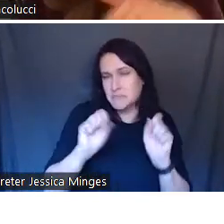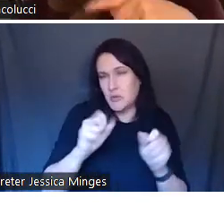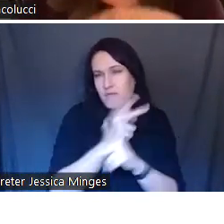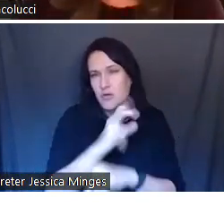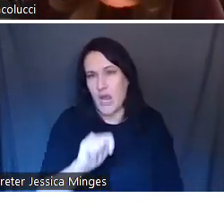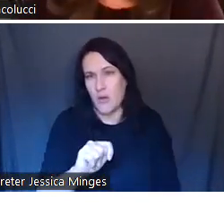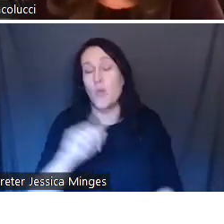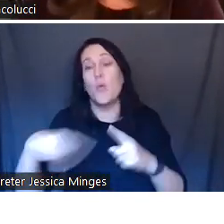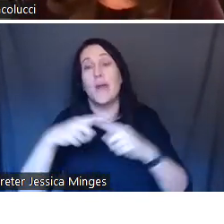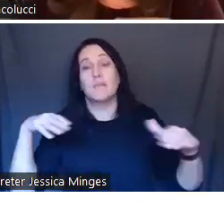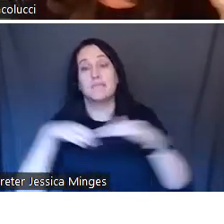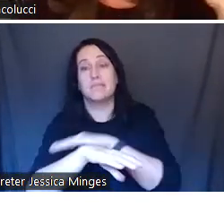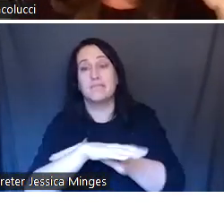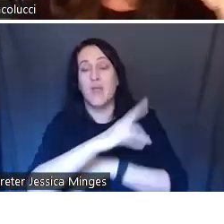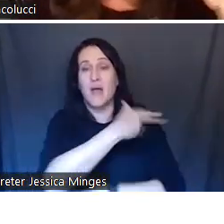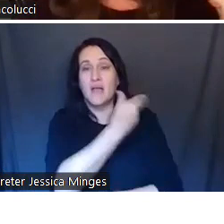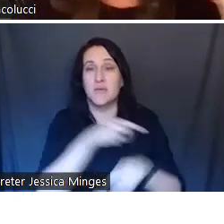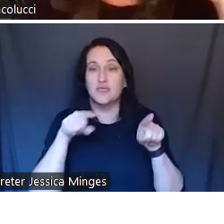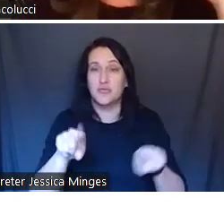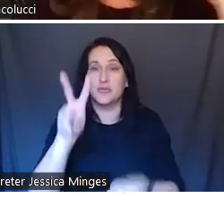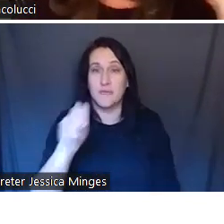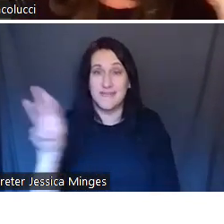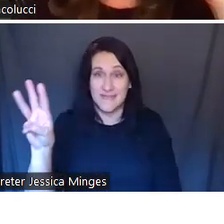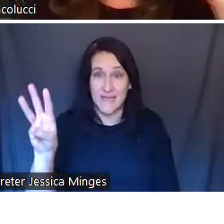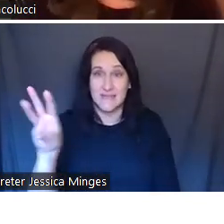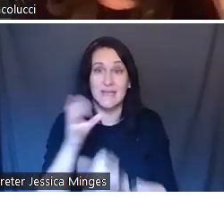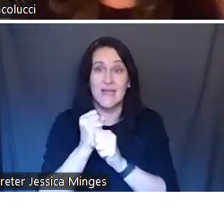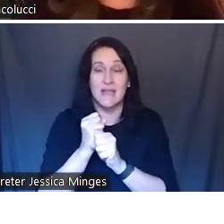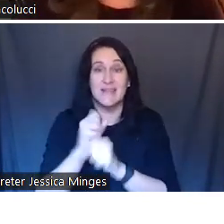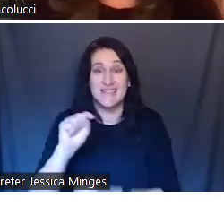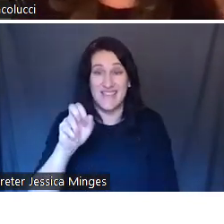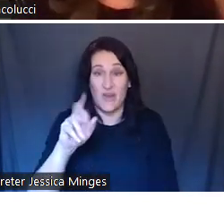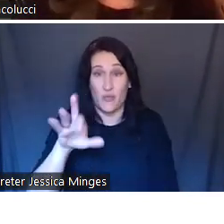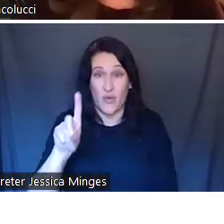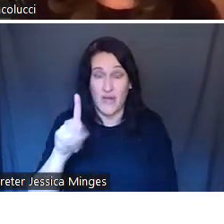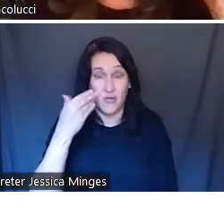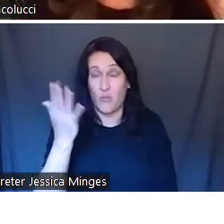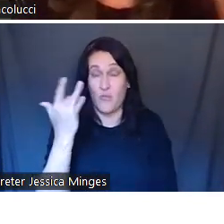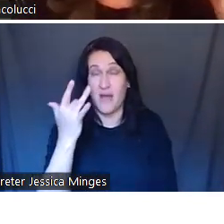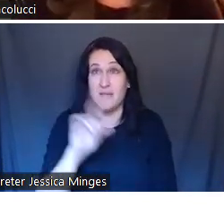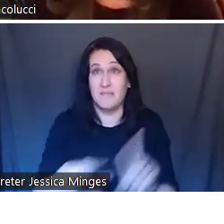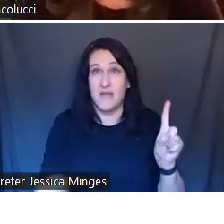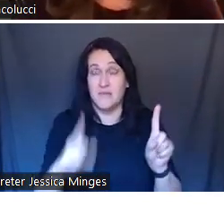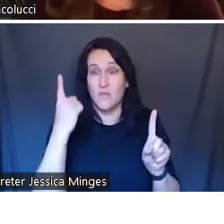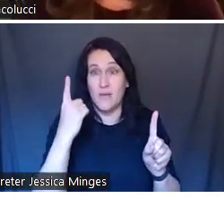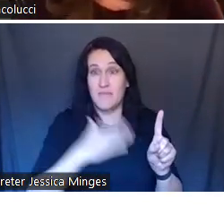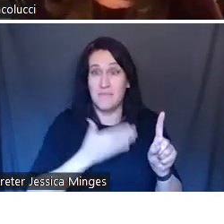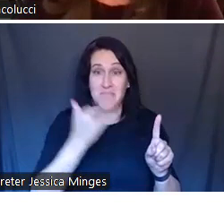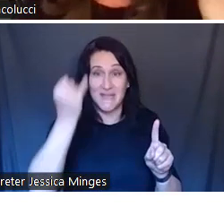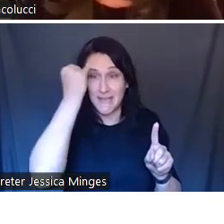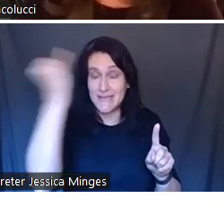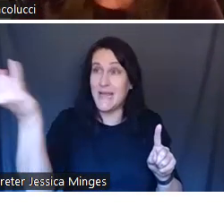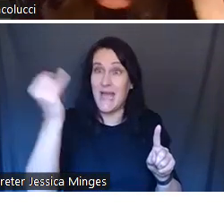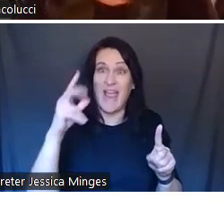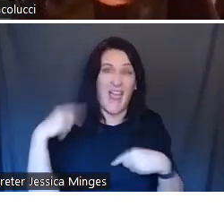I went into the hospital in 2006 to get the steroids, I don't know what possessed me to do this, but it was one of my best ideas ever.